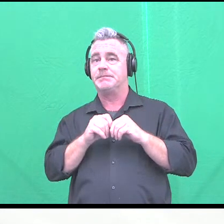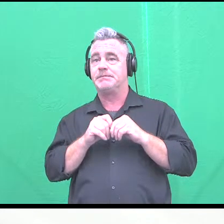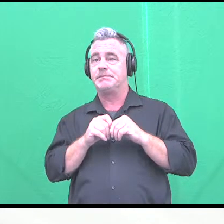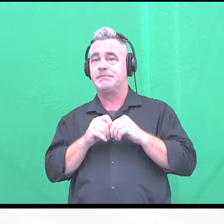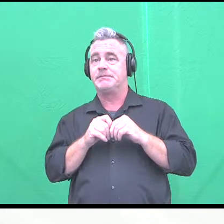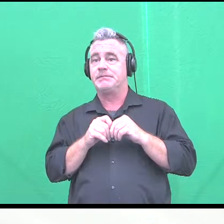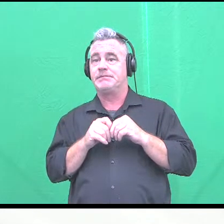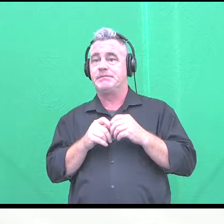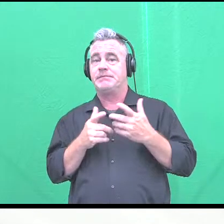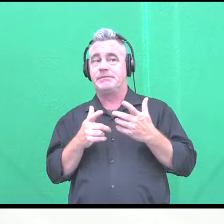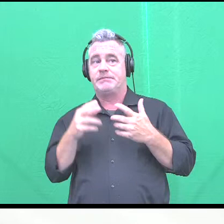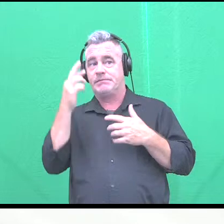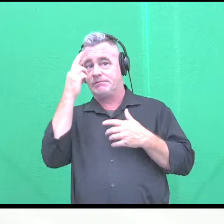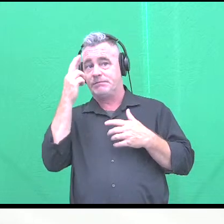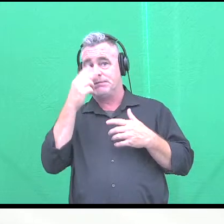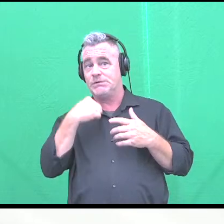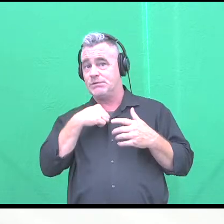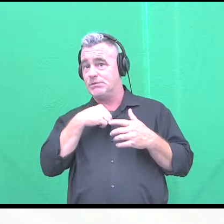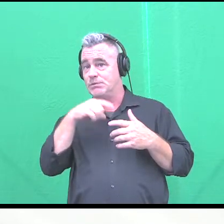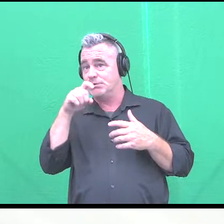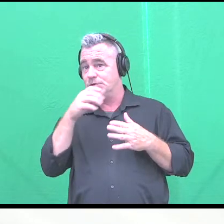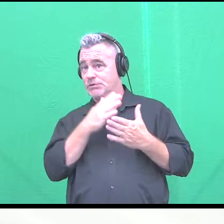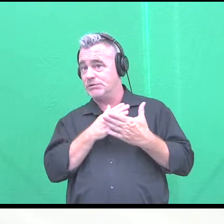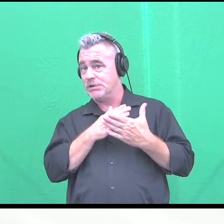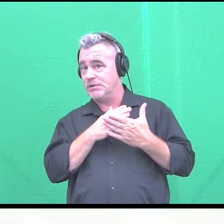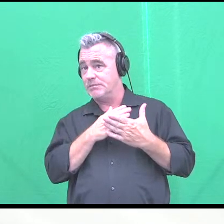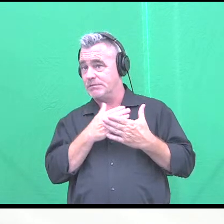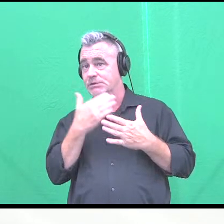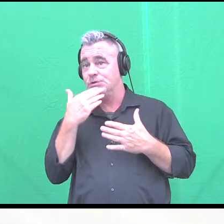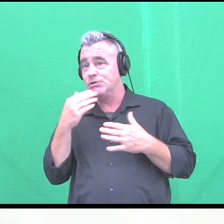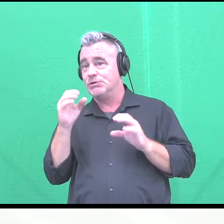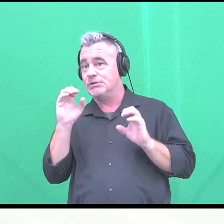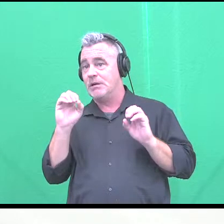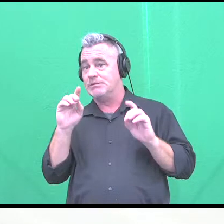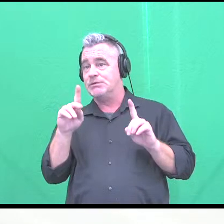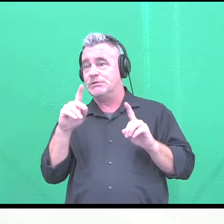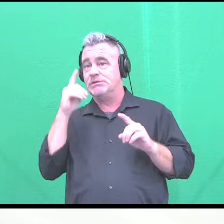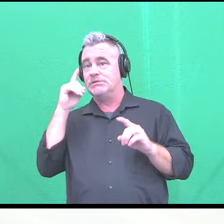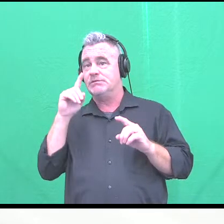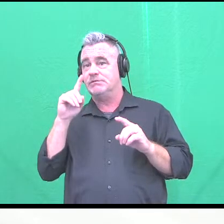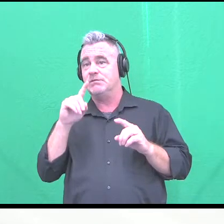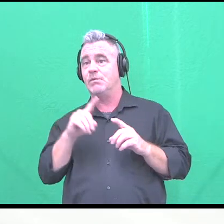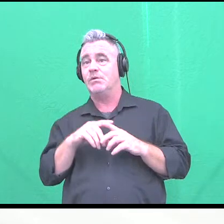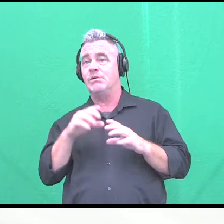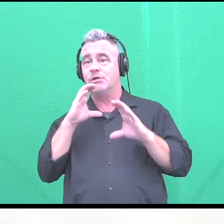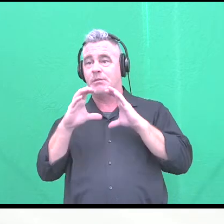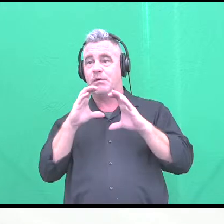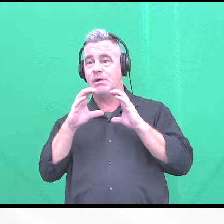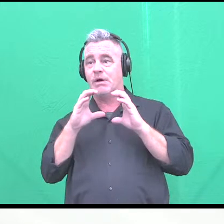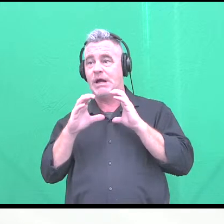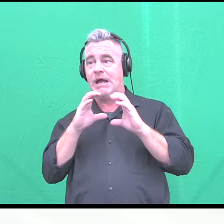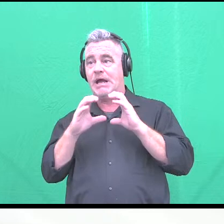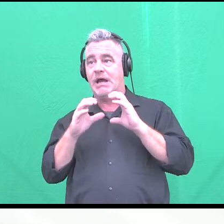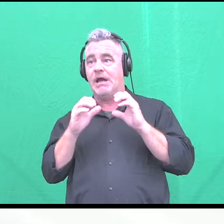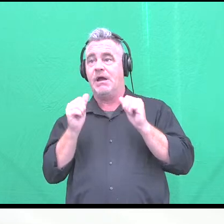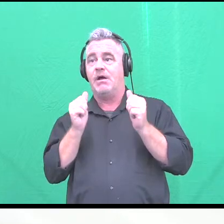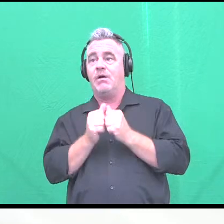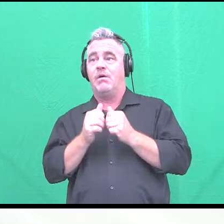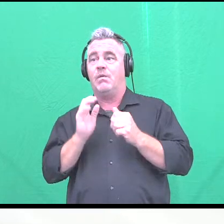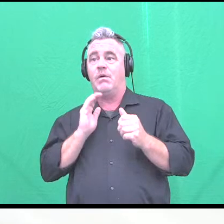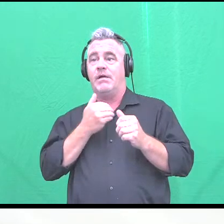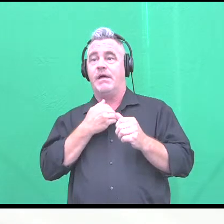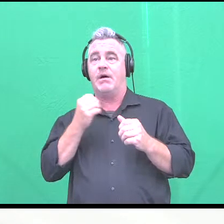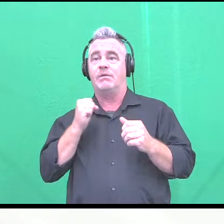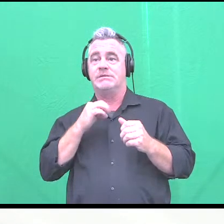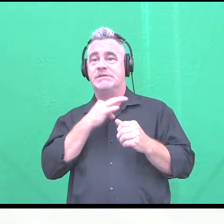has a reason we shouldn't continue that, it's a great opportunity to communicate with our staff